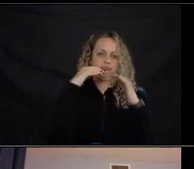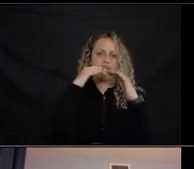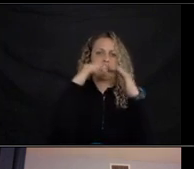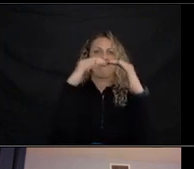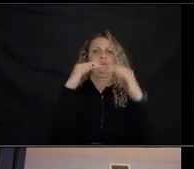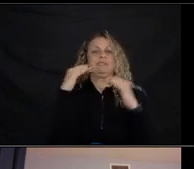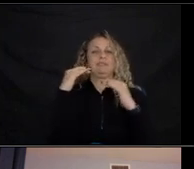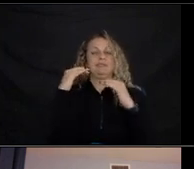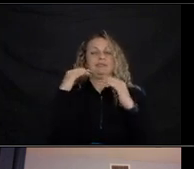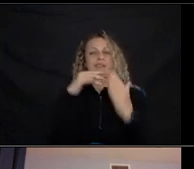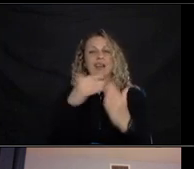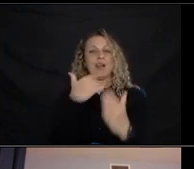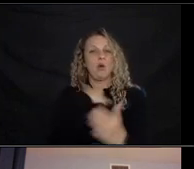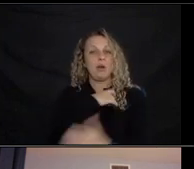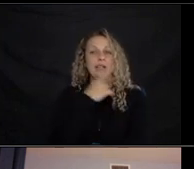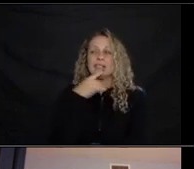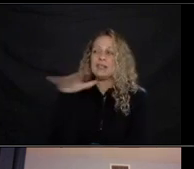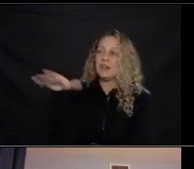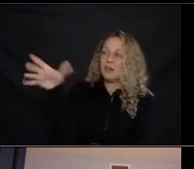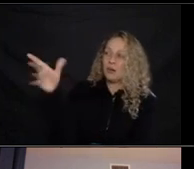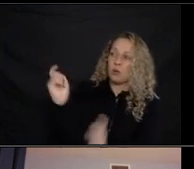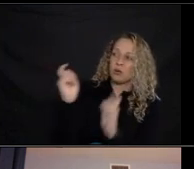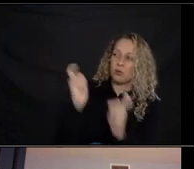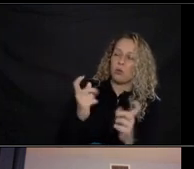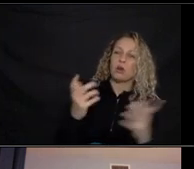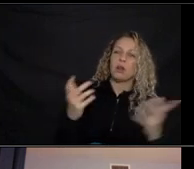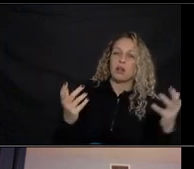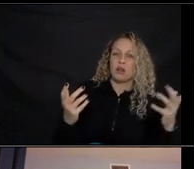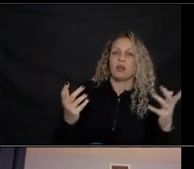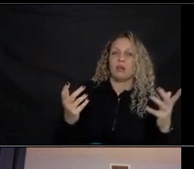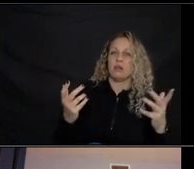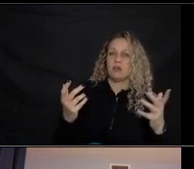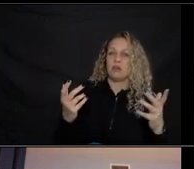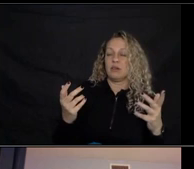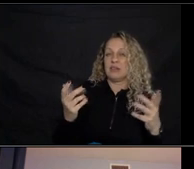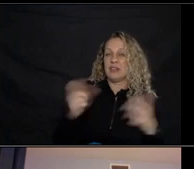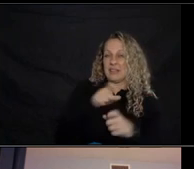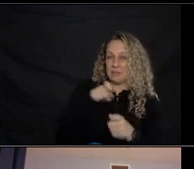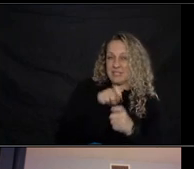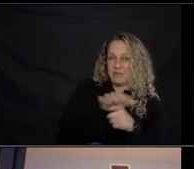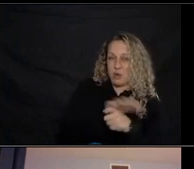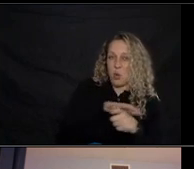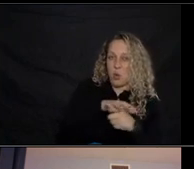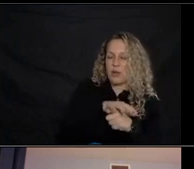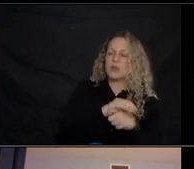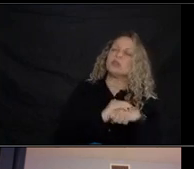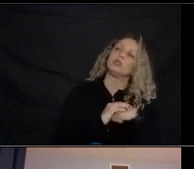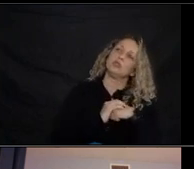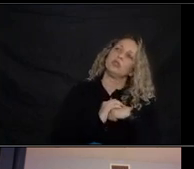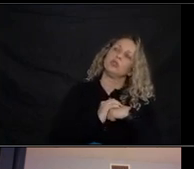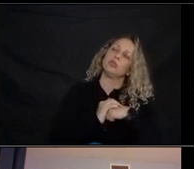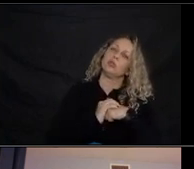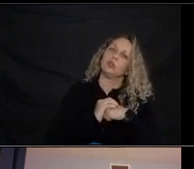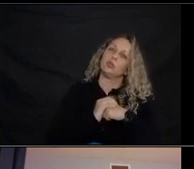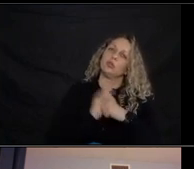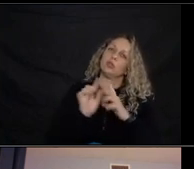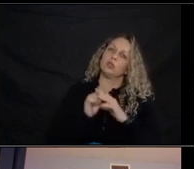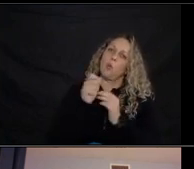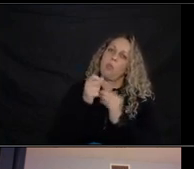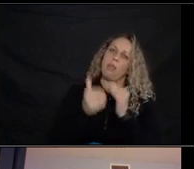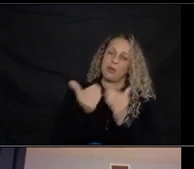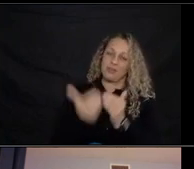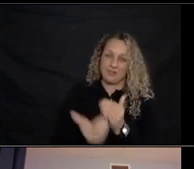if someone would like to make a donation available in a certain location to start with that